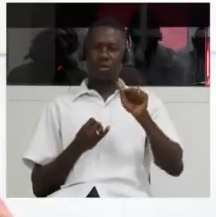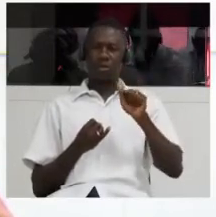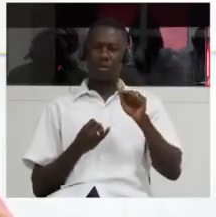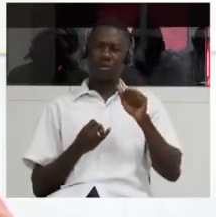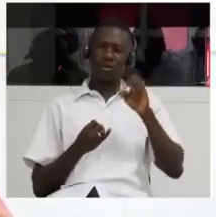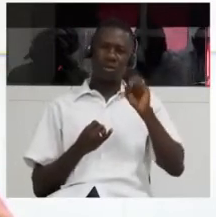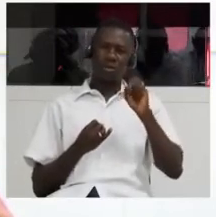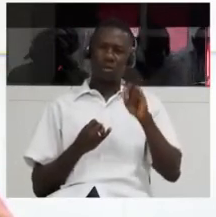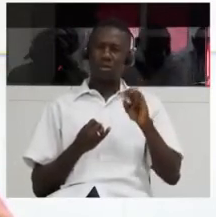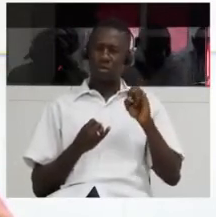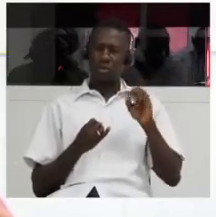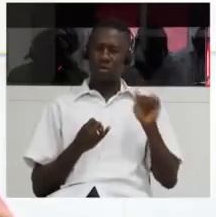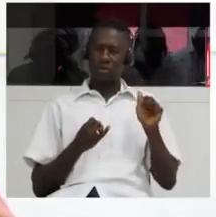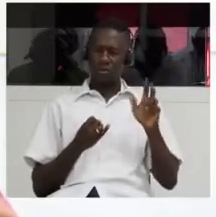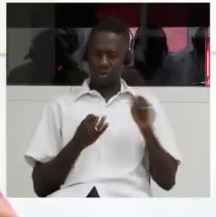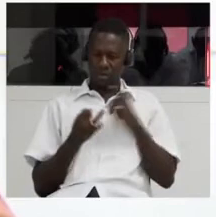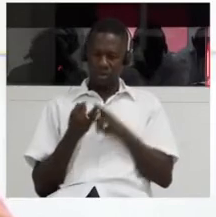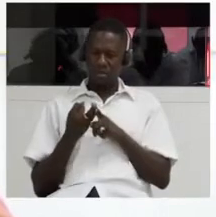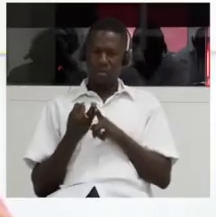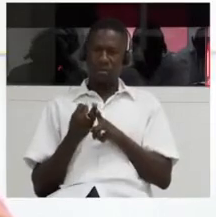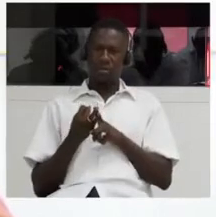Okay, essentially those were the people.